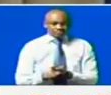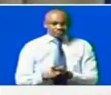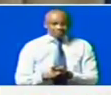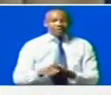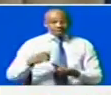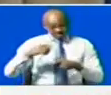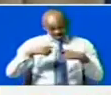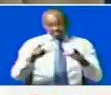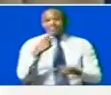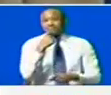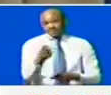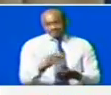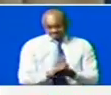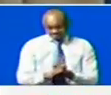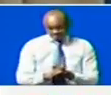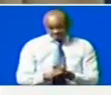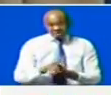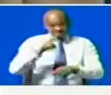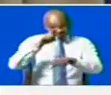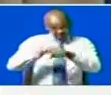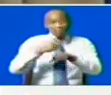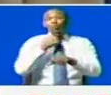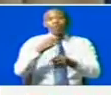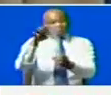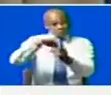Let me say that even as we go to vote,